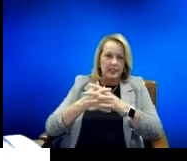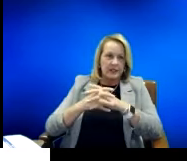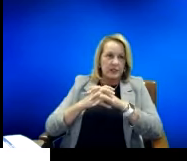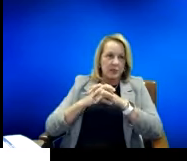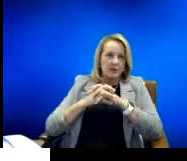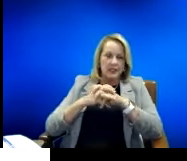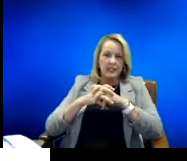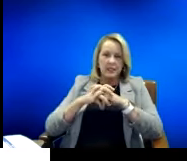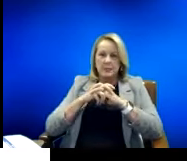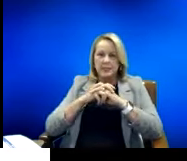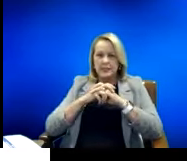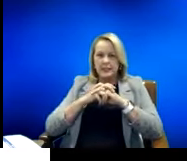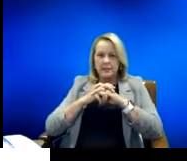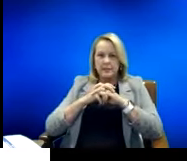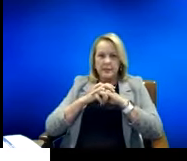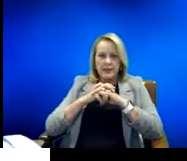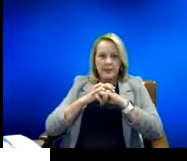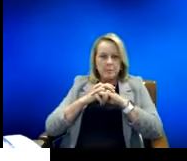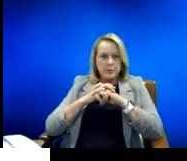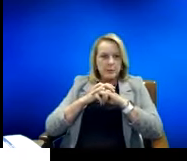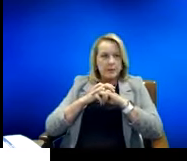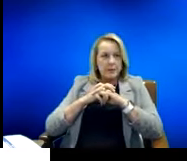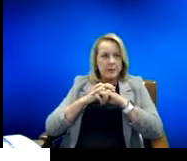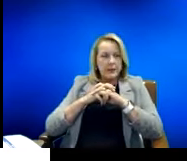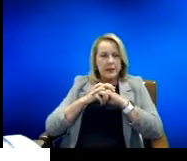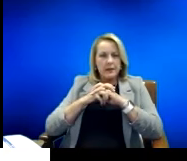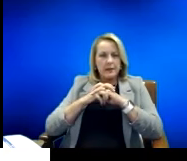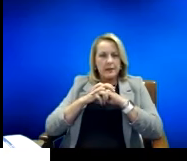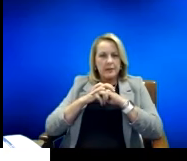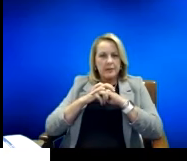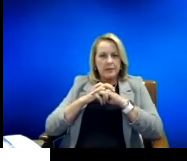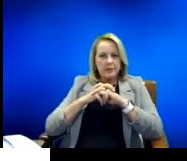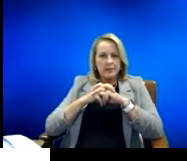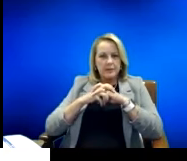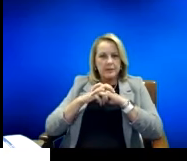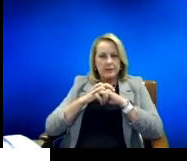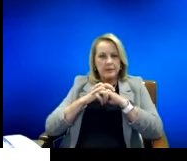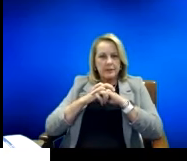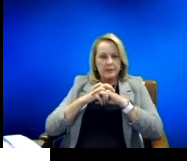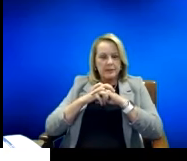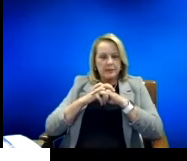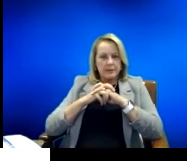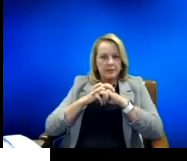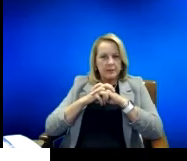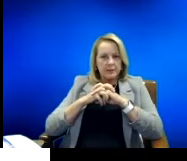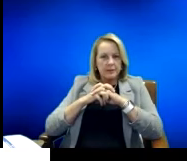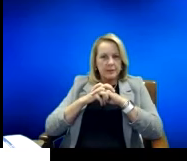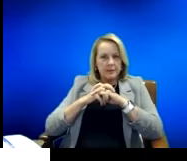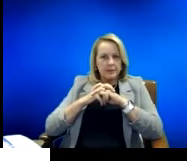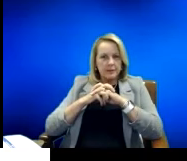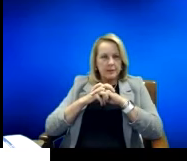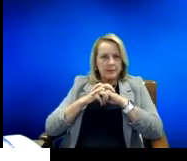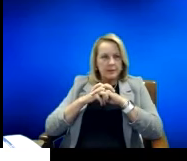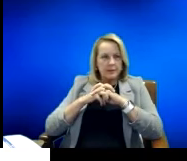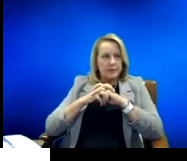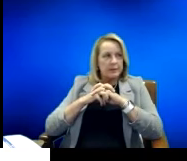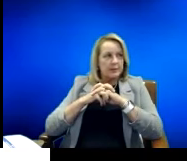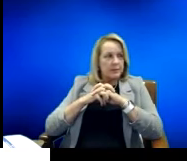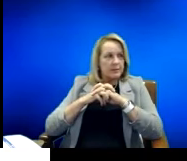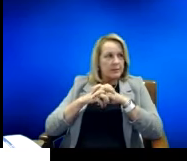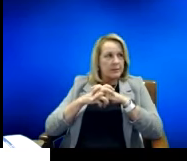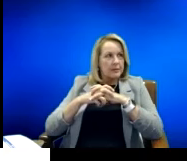well, to give you more flexibility. If I only have $100,000 can be saved for the individual